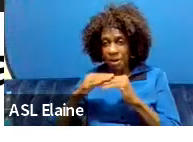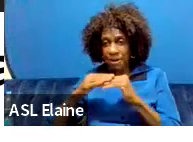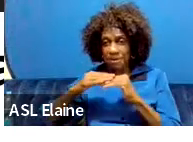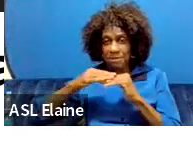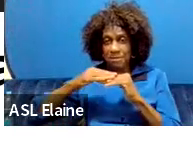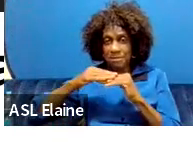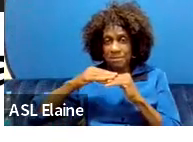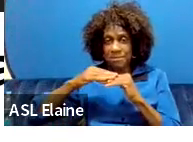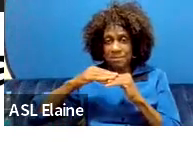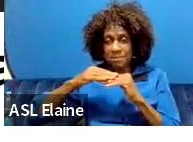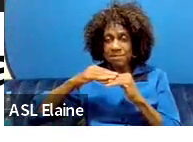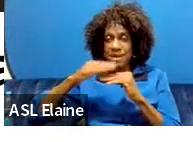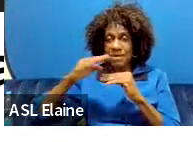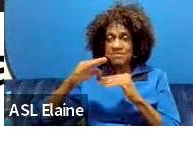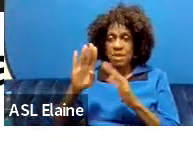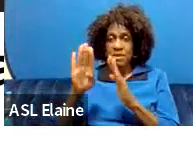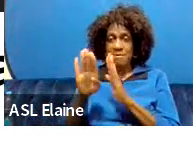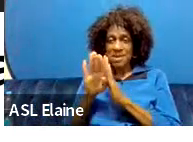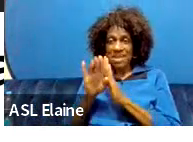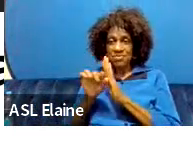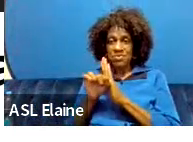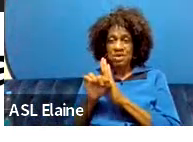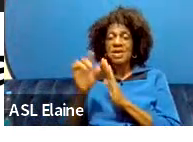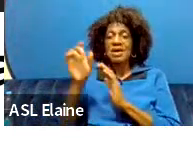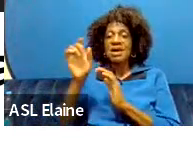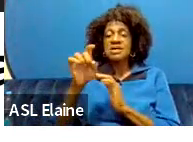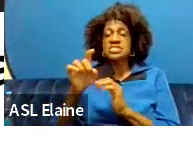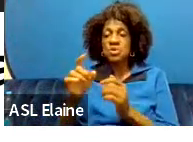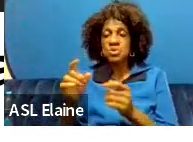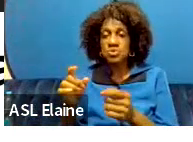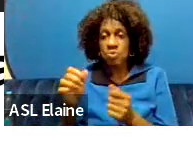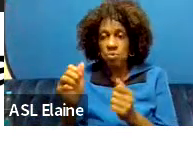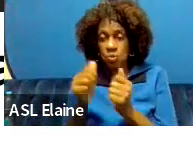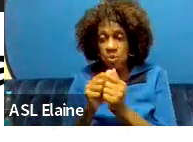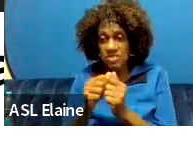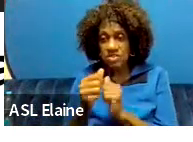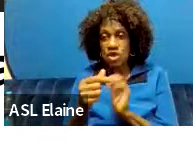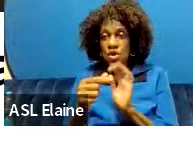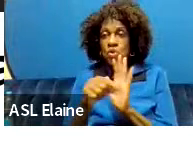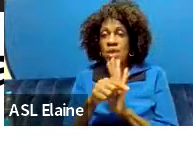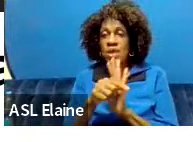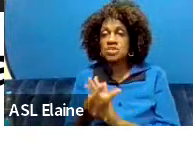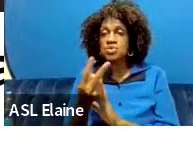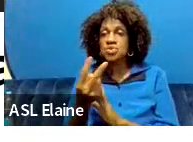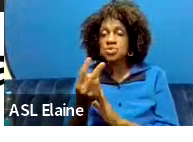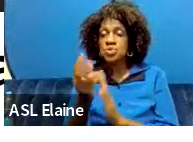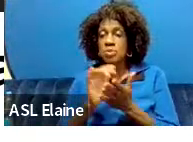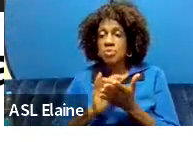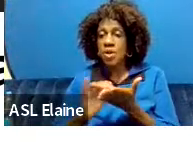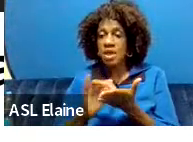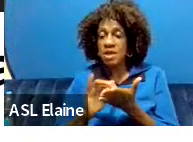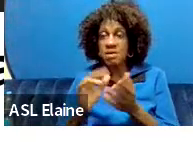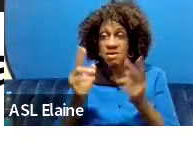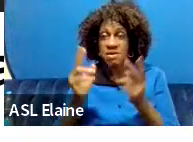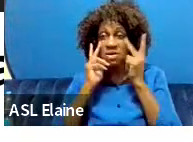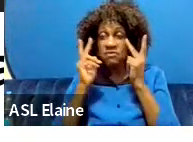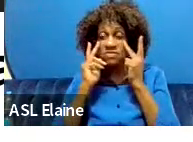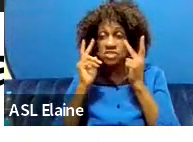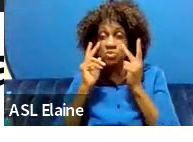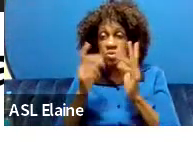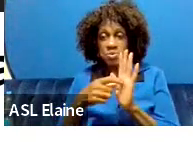the background and must be accompanied by grade 2 Braille. Visual